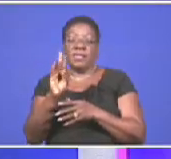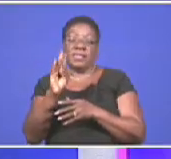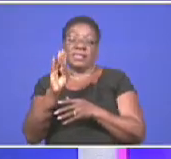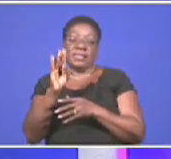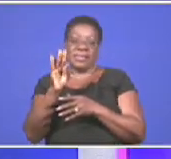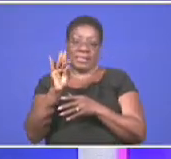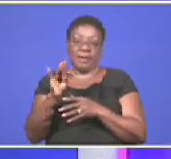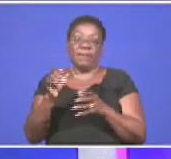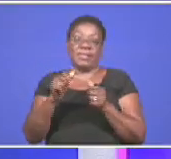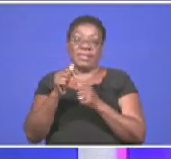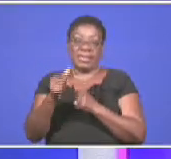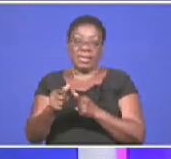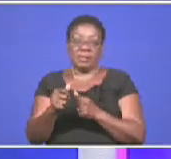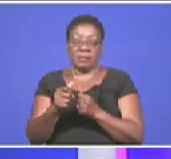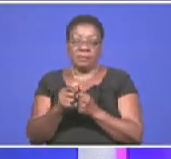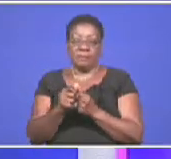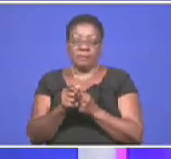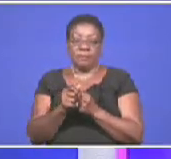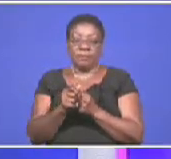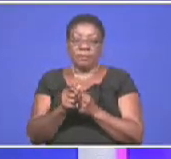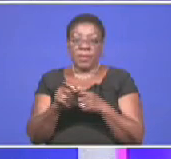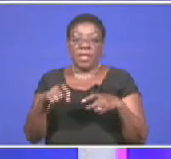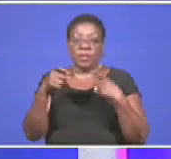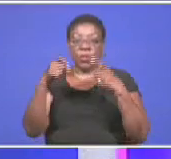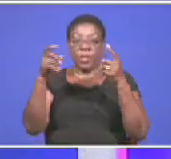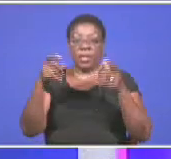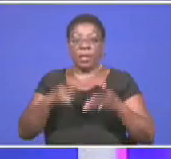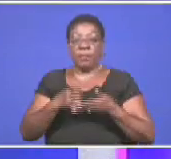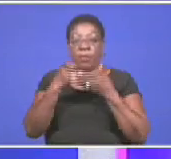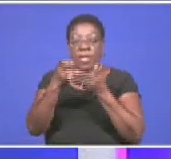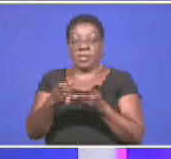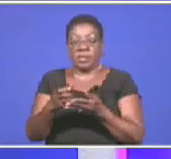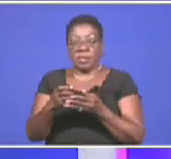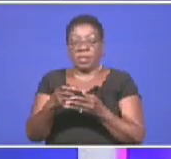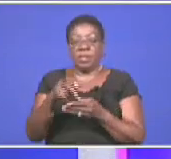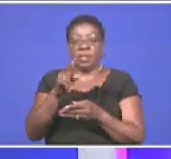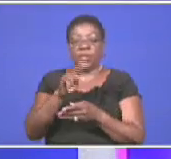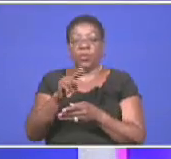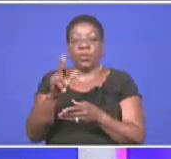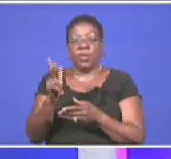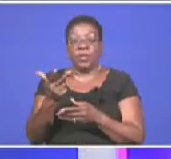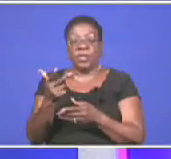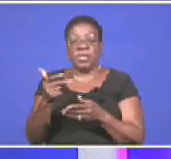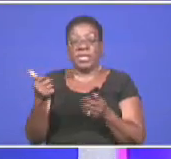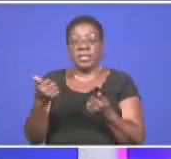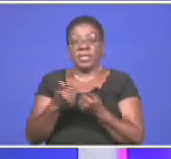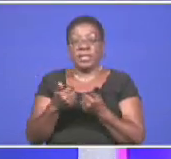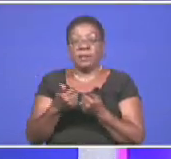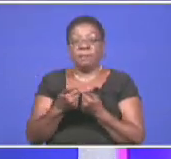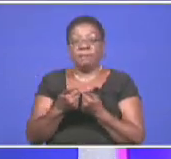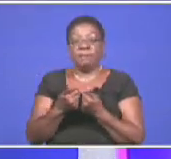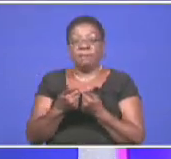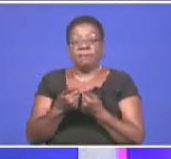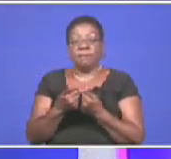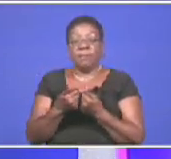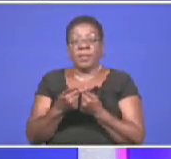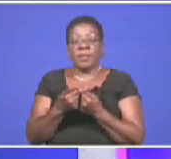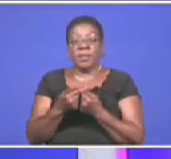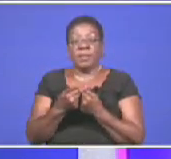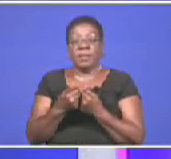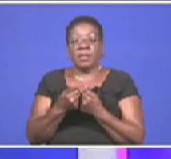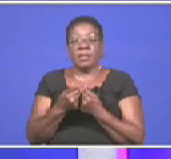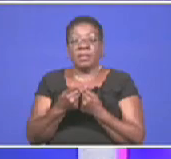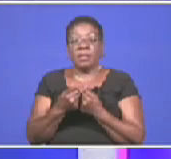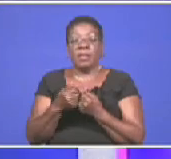as the Ashura Wind Pocket Policers swept Telco Enterprises. Tara Johnson a 213 game, a 575 set for the E&U Water